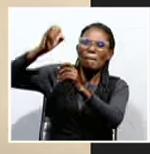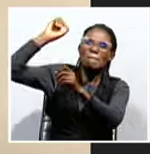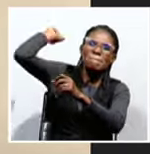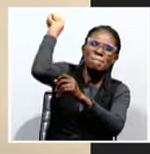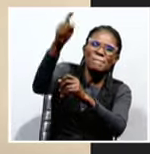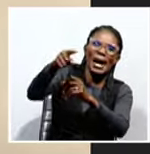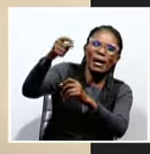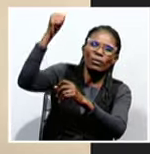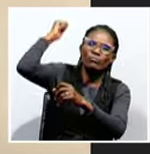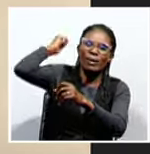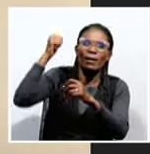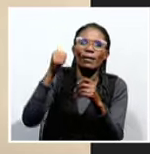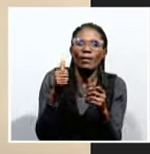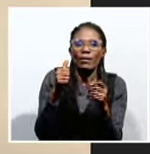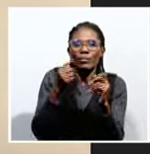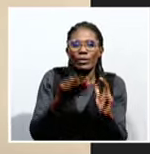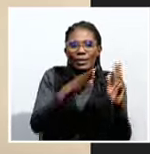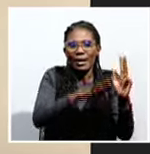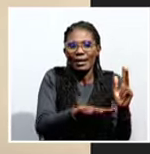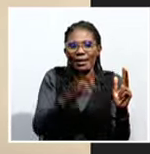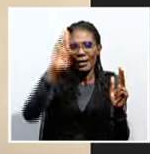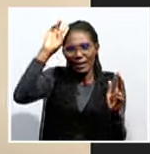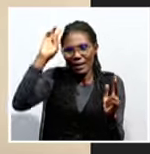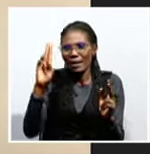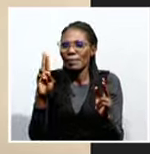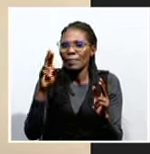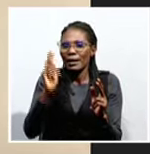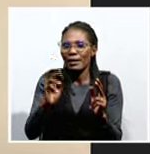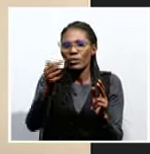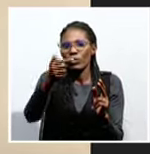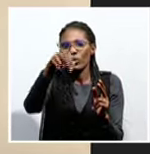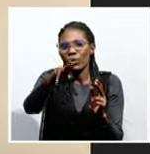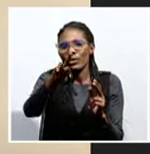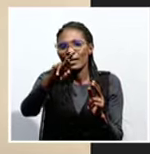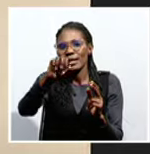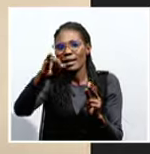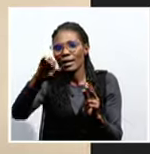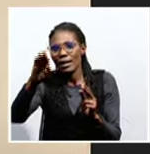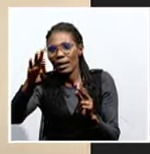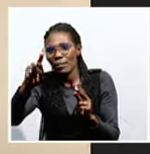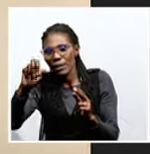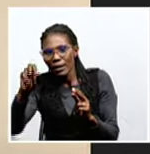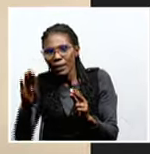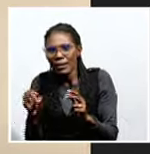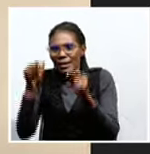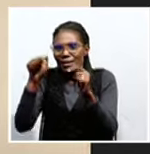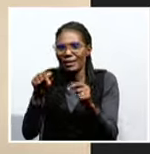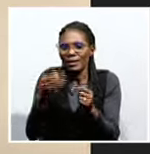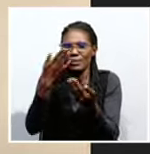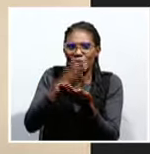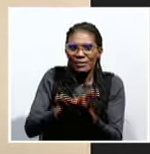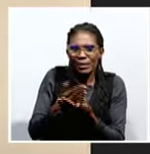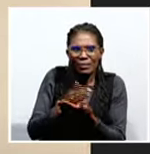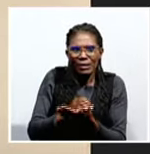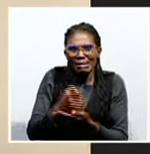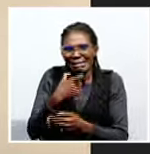and Gurirap and the others, you know, rooting me on and encouraging me somewhere, holding up their